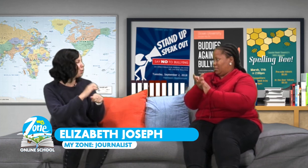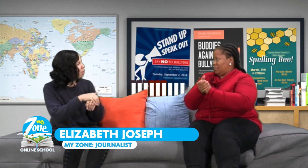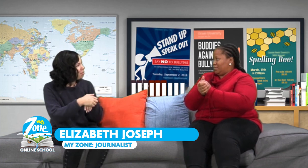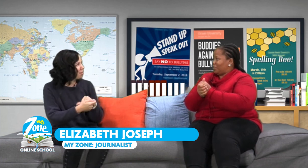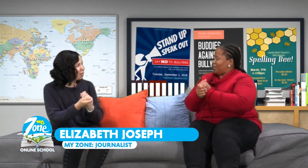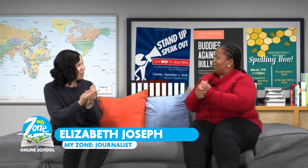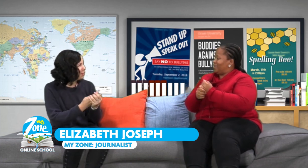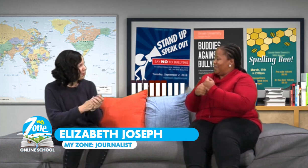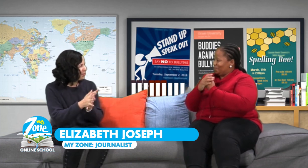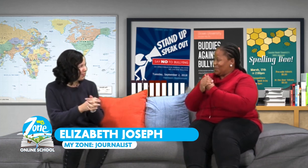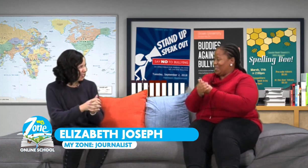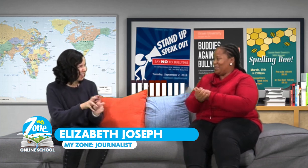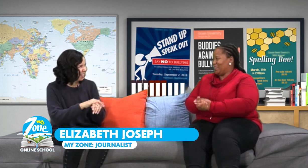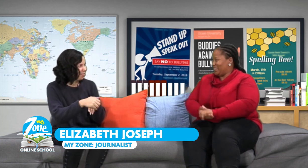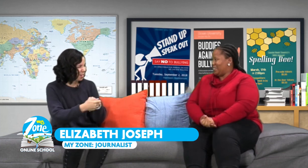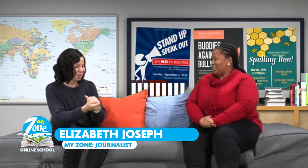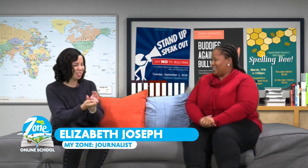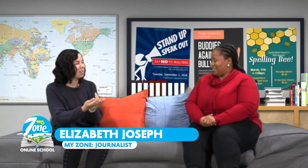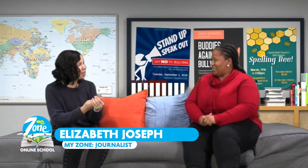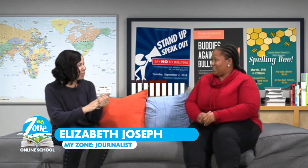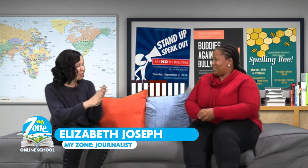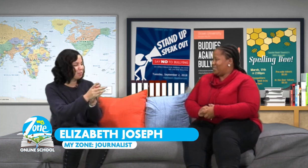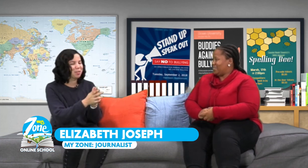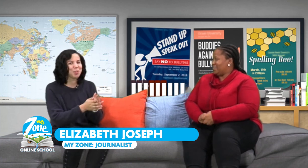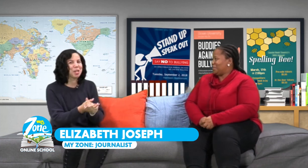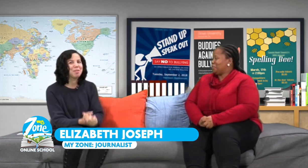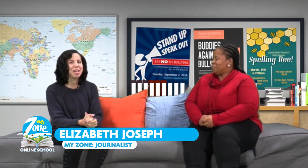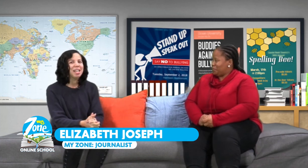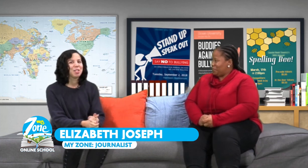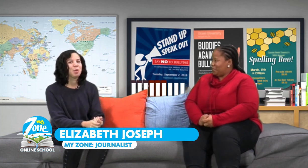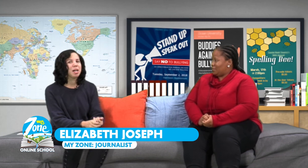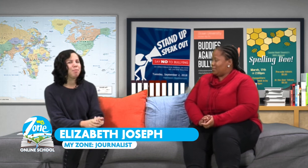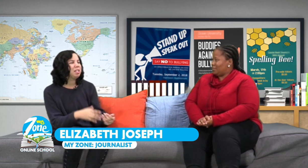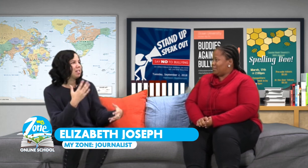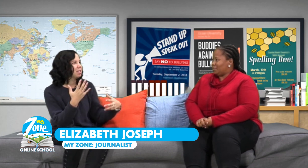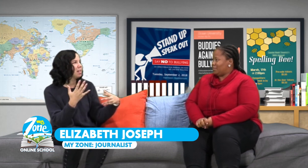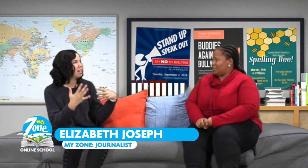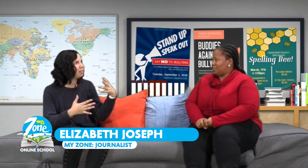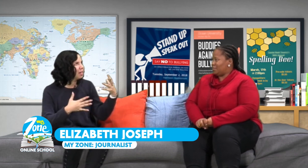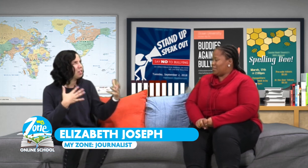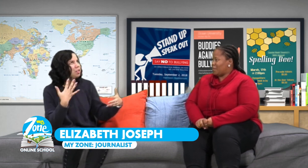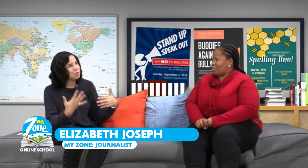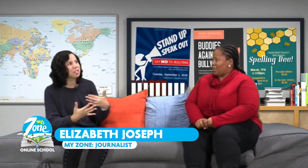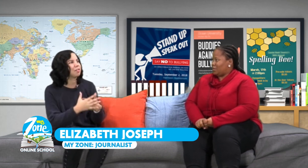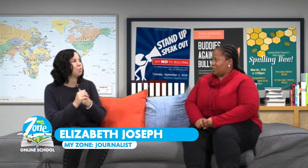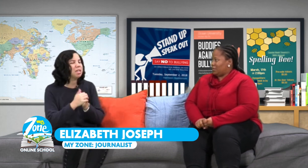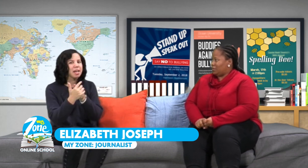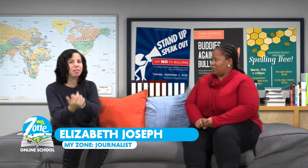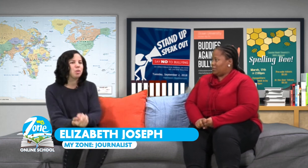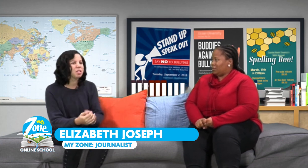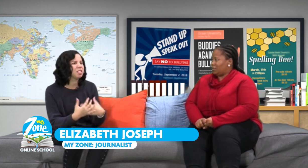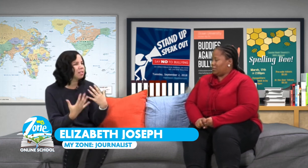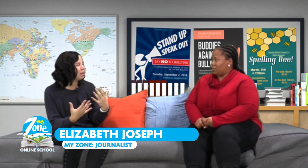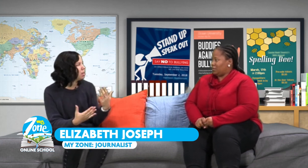So good morning, ma'am, how are you? I'm good, how are you? Very well, thank you. Thanks so much for joining me. So please just introduce yourself to me